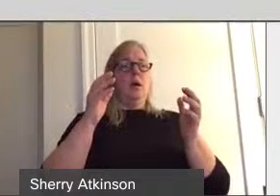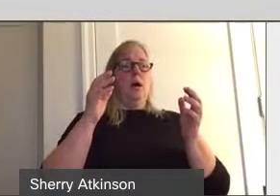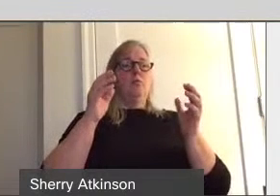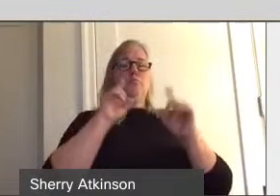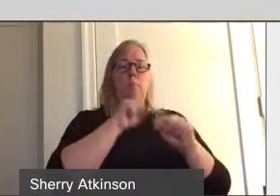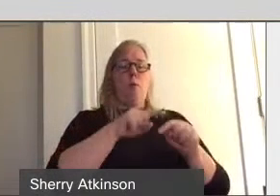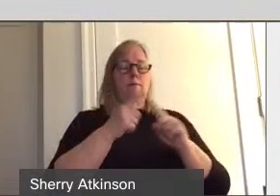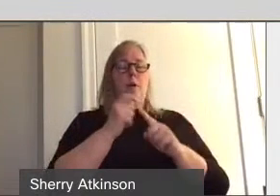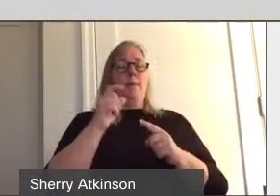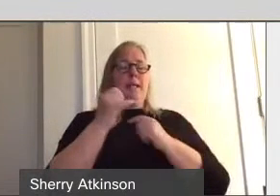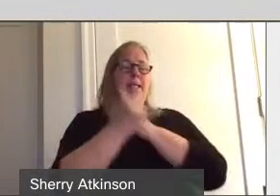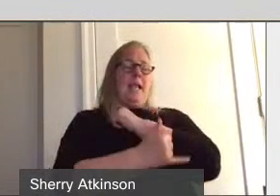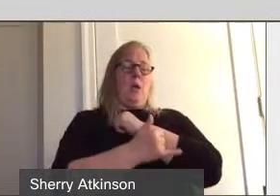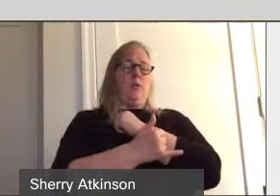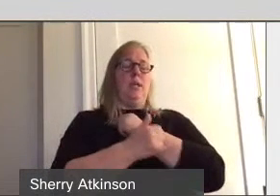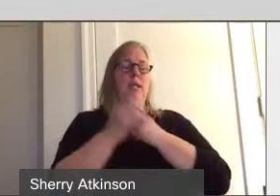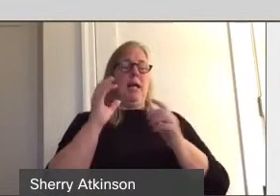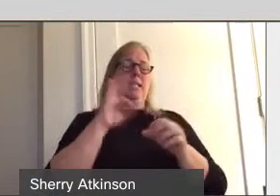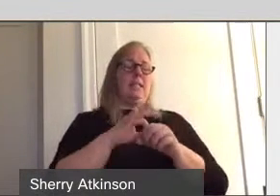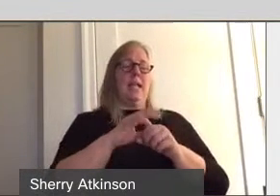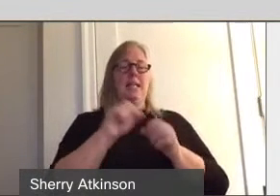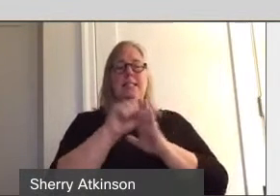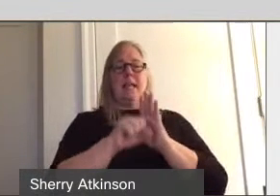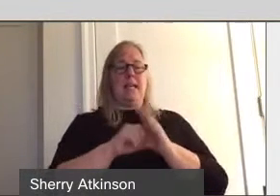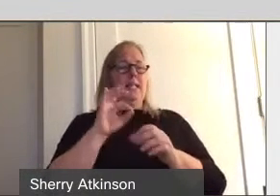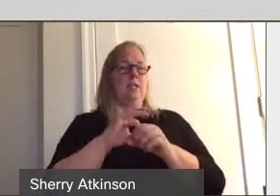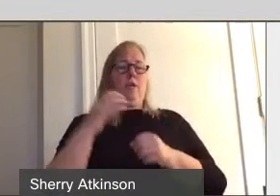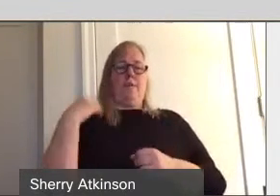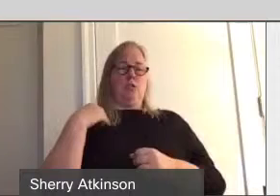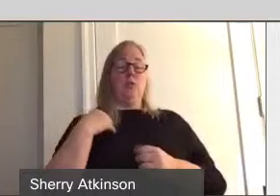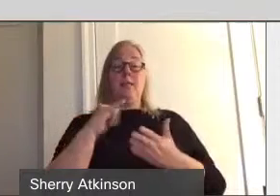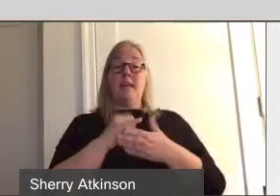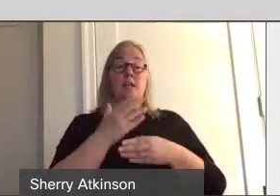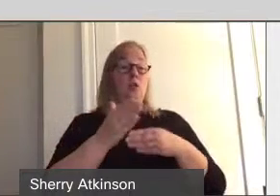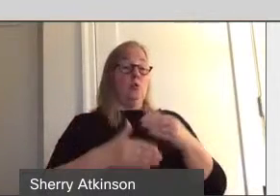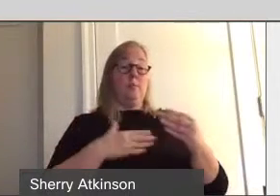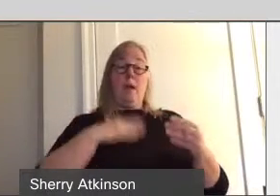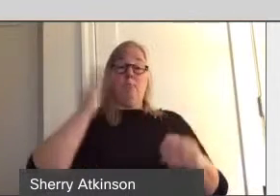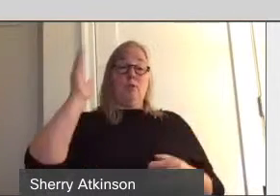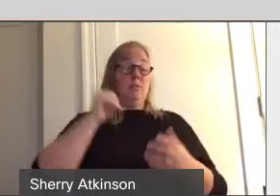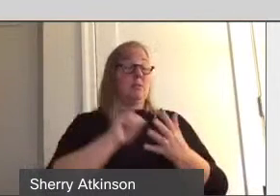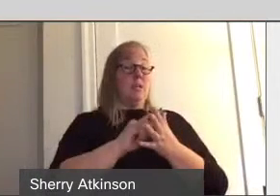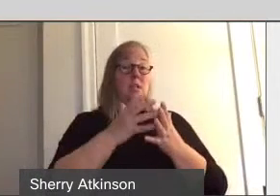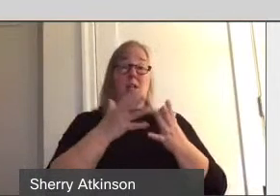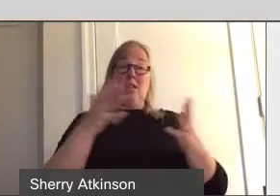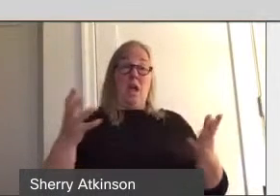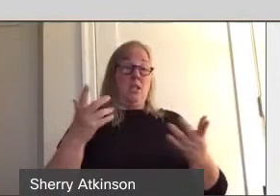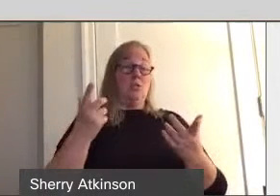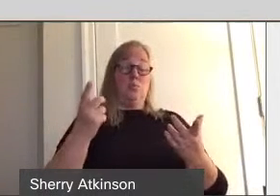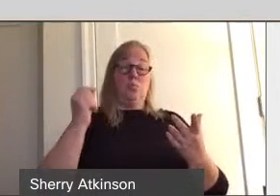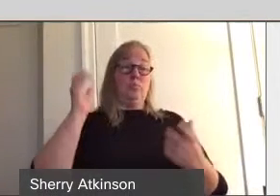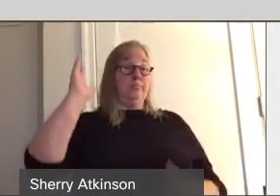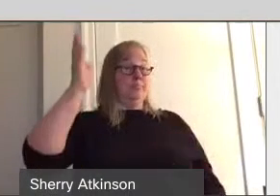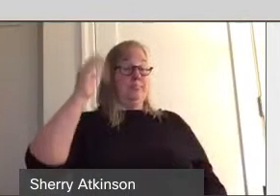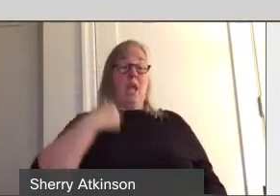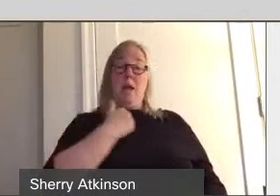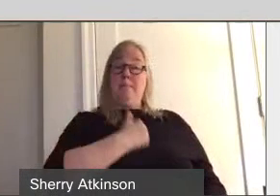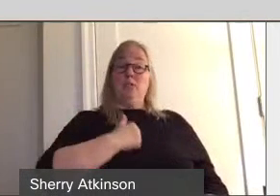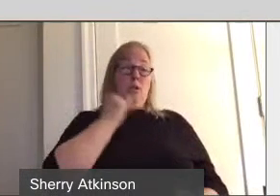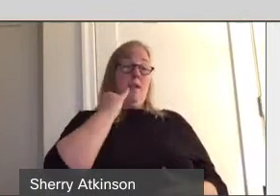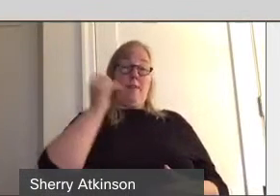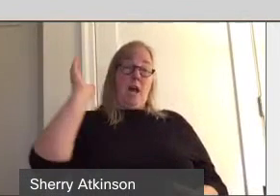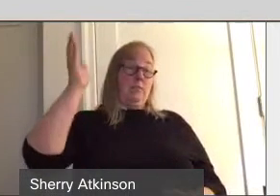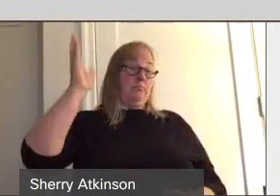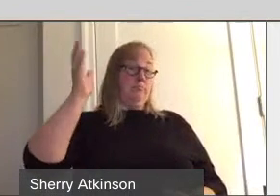So that concludes my presentation. A lot to go through. Apologize if I spoke too quickly at points, but I'm